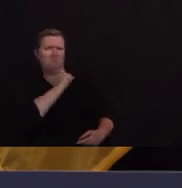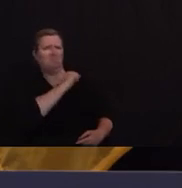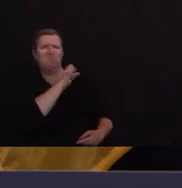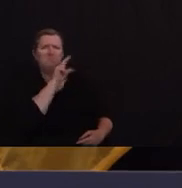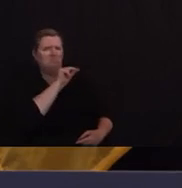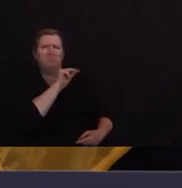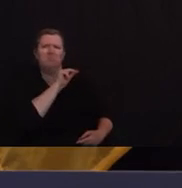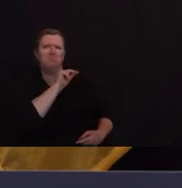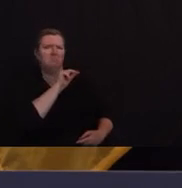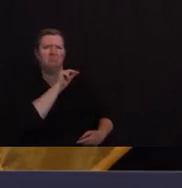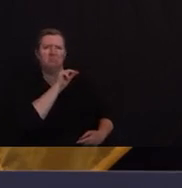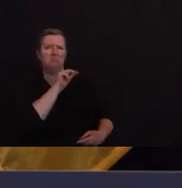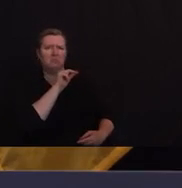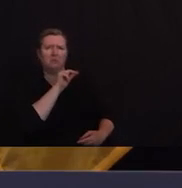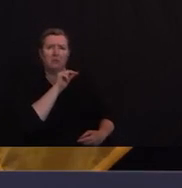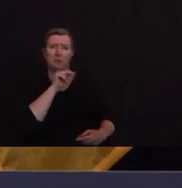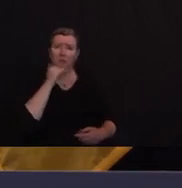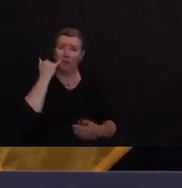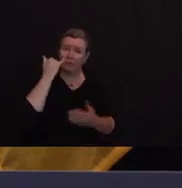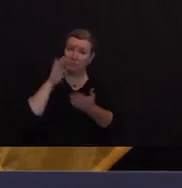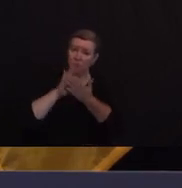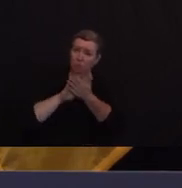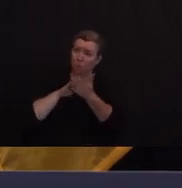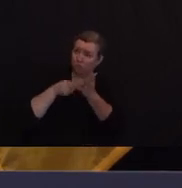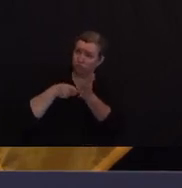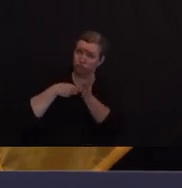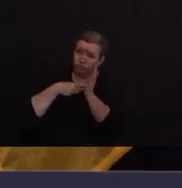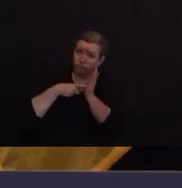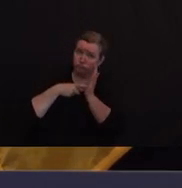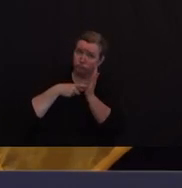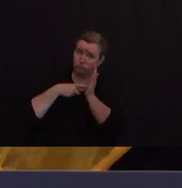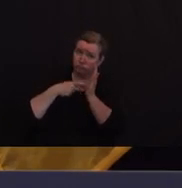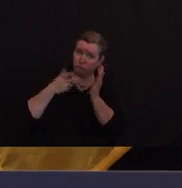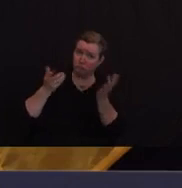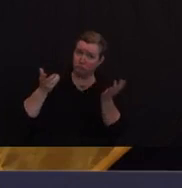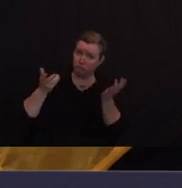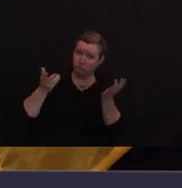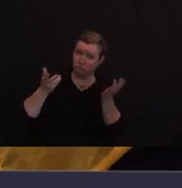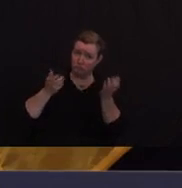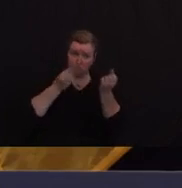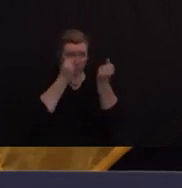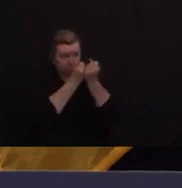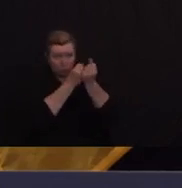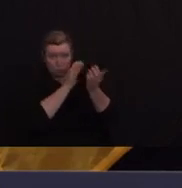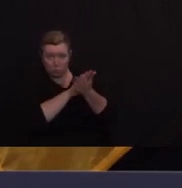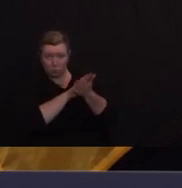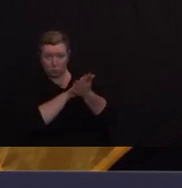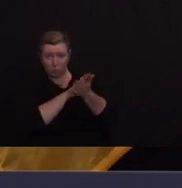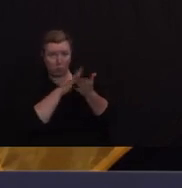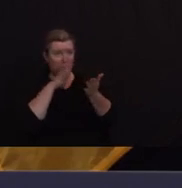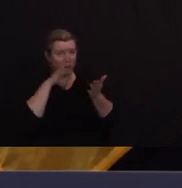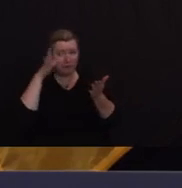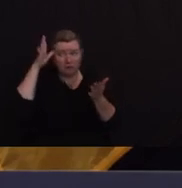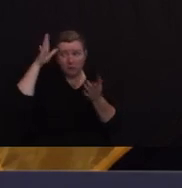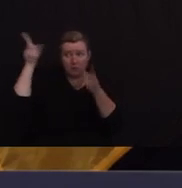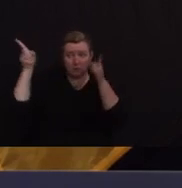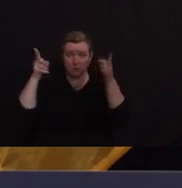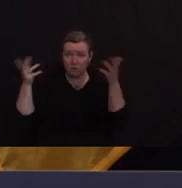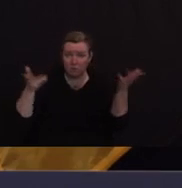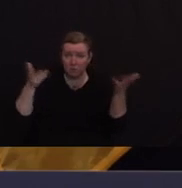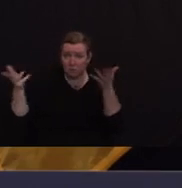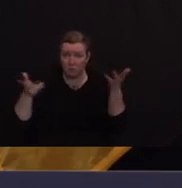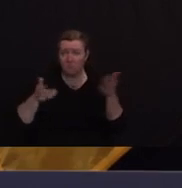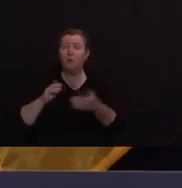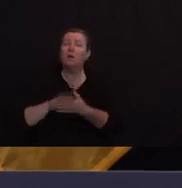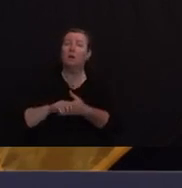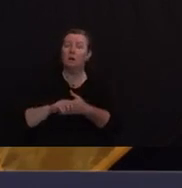that decides to mandate it? Do you support those policies? Thank you for all. Can I go in reverse order?